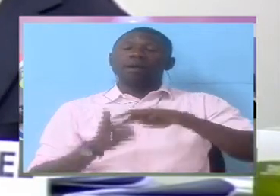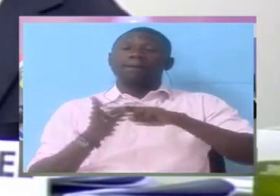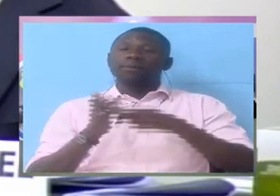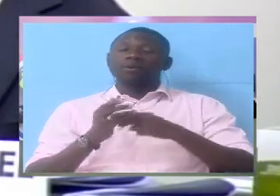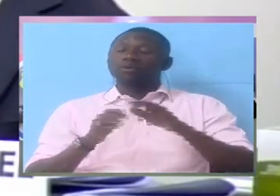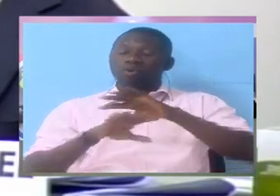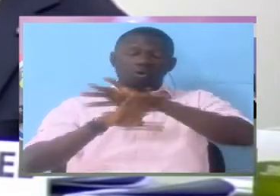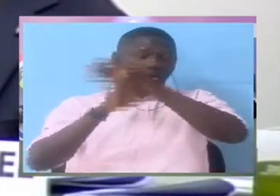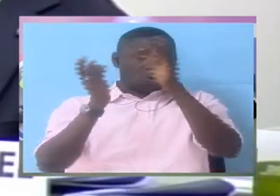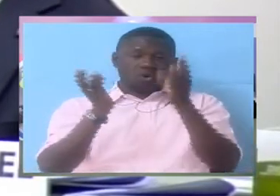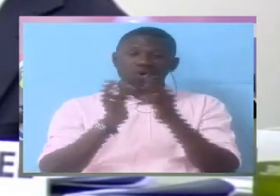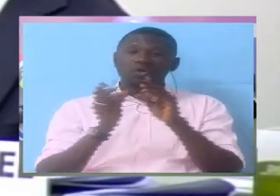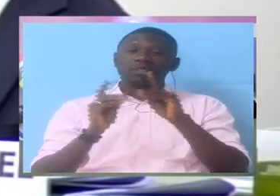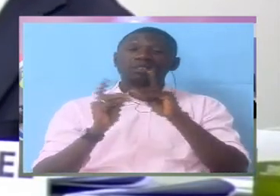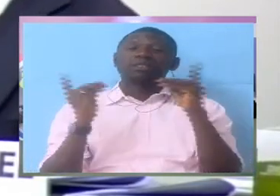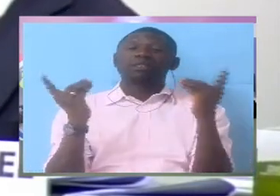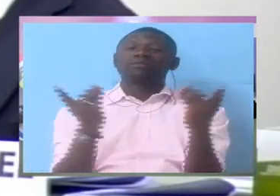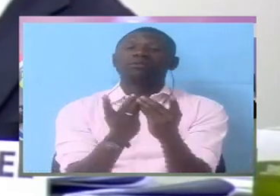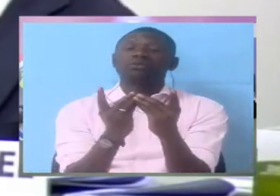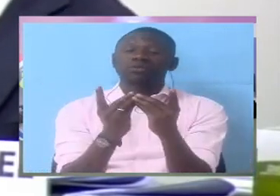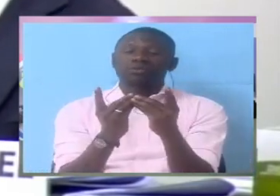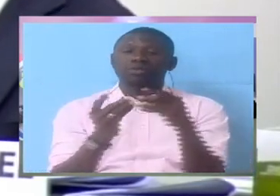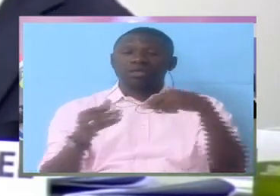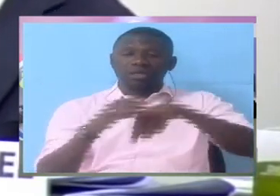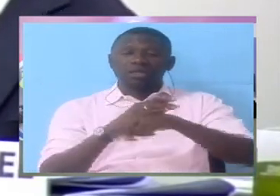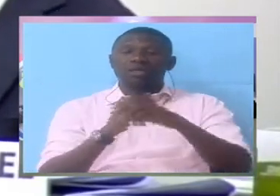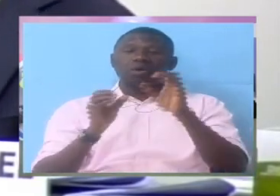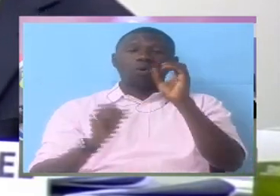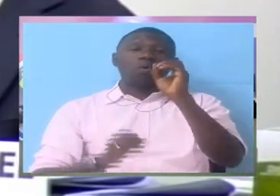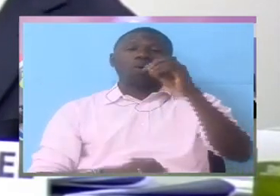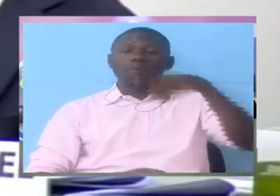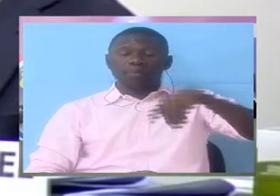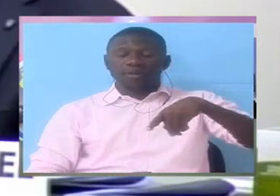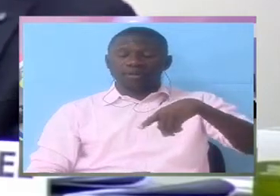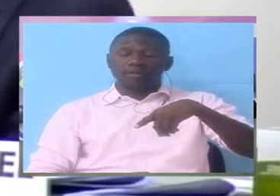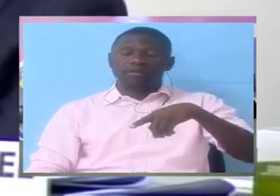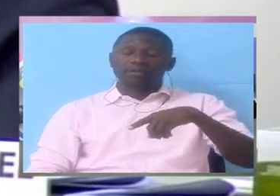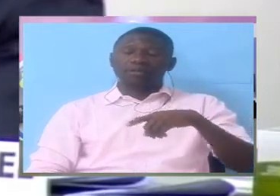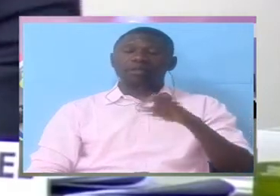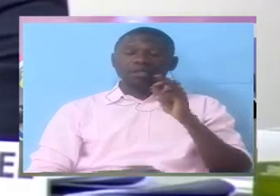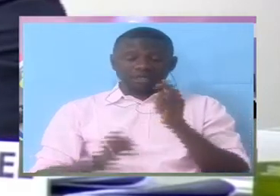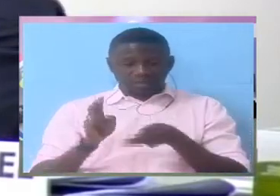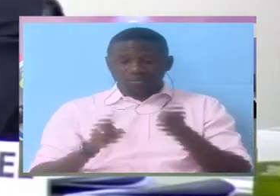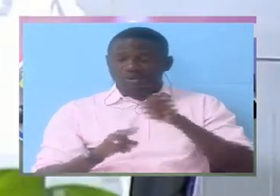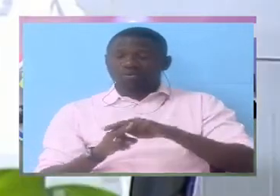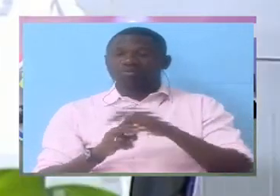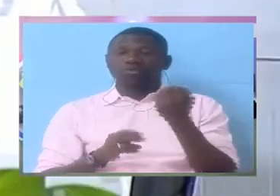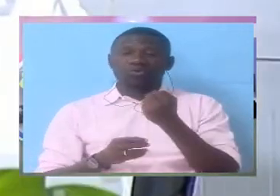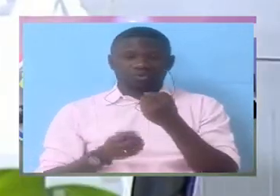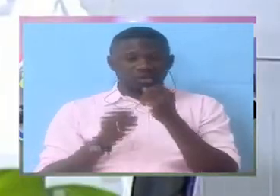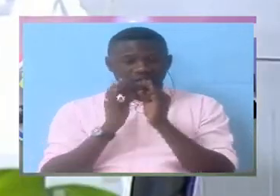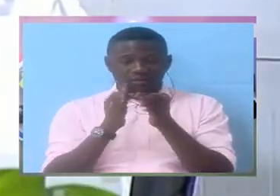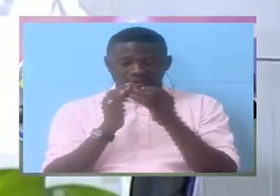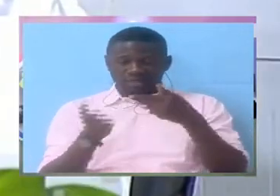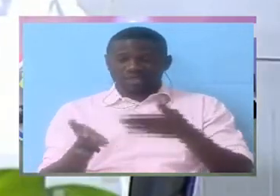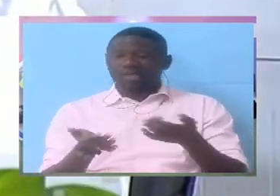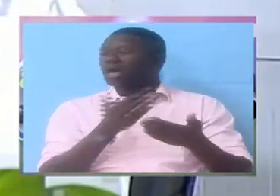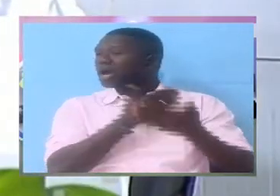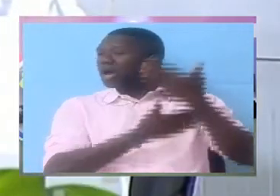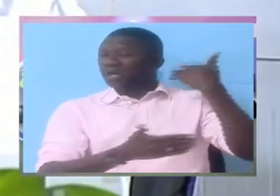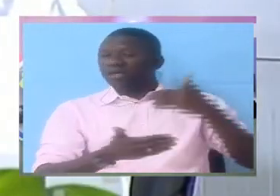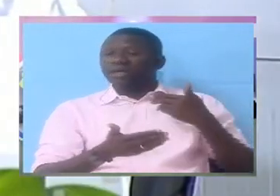all the divisions within operations. You've said it here before that all these units and sections would report to you. Yeah.